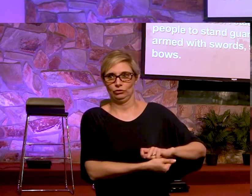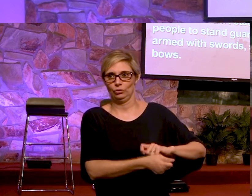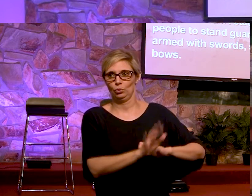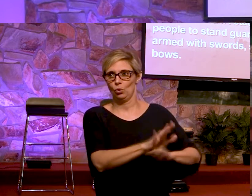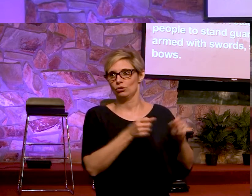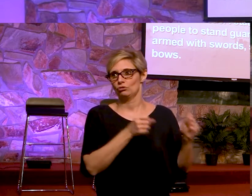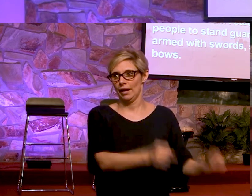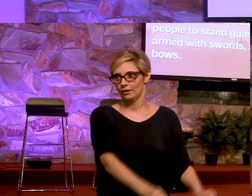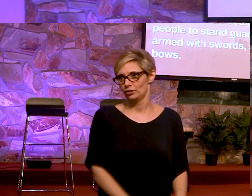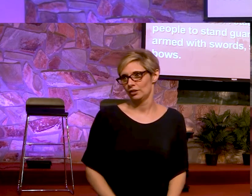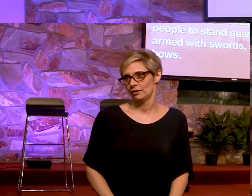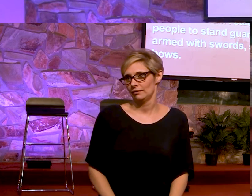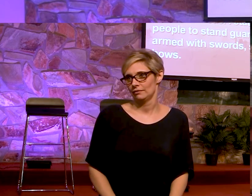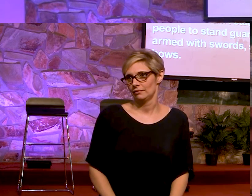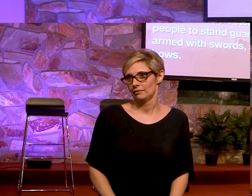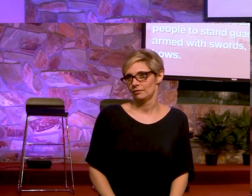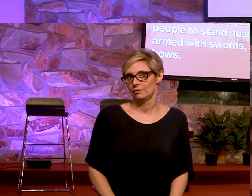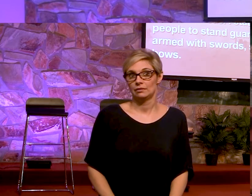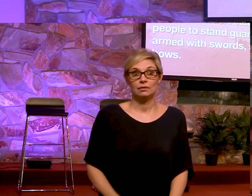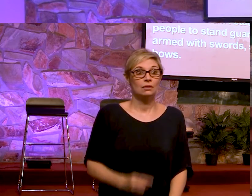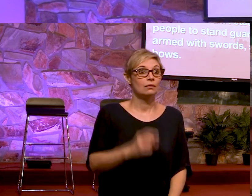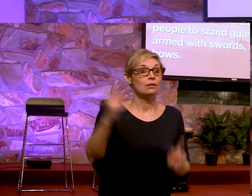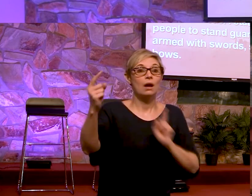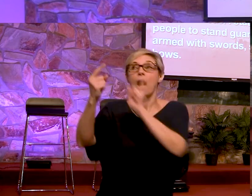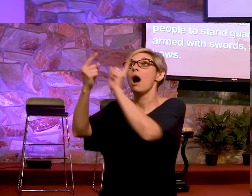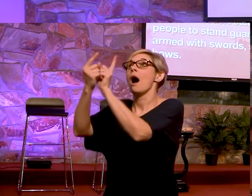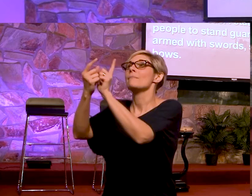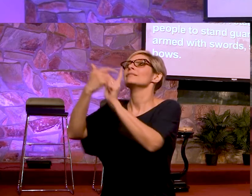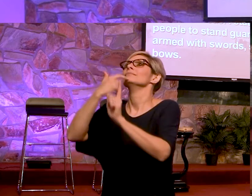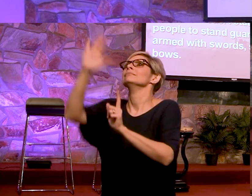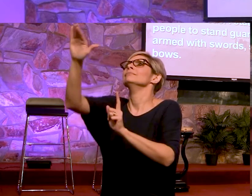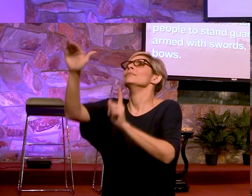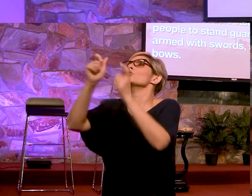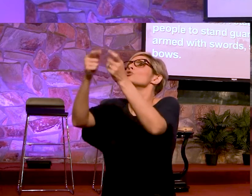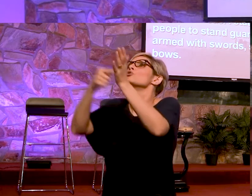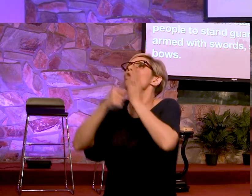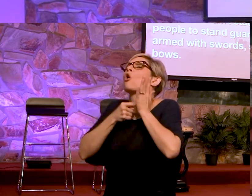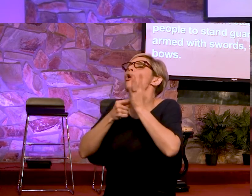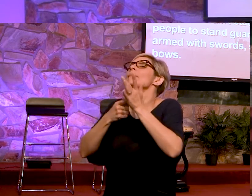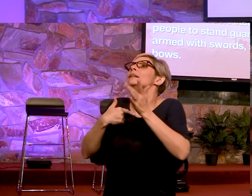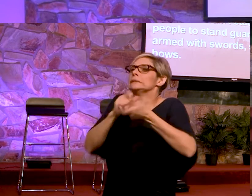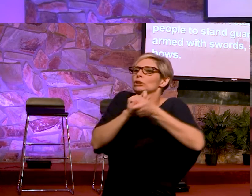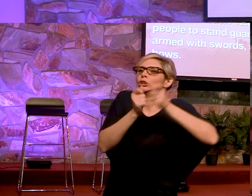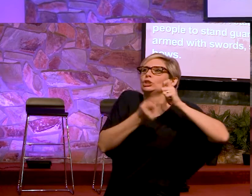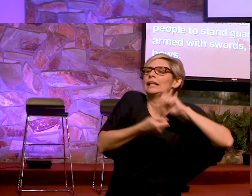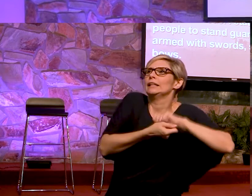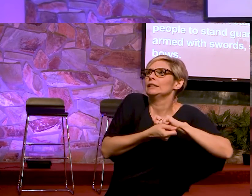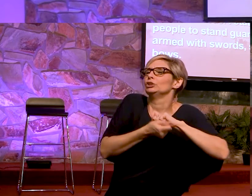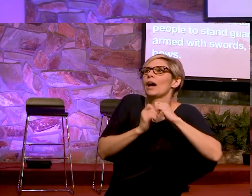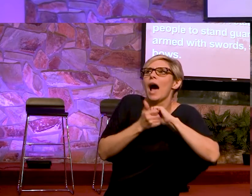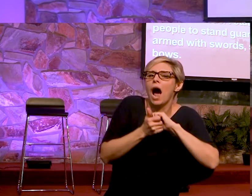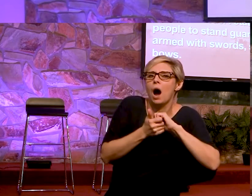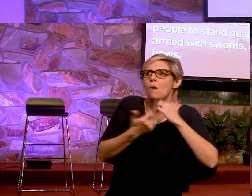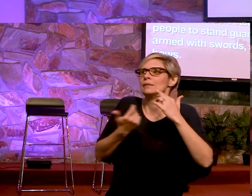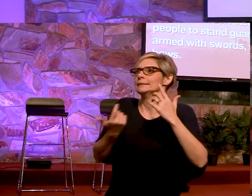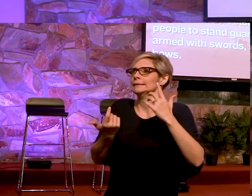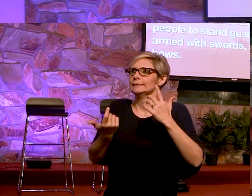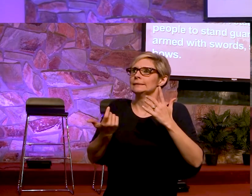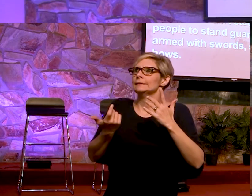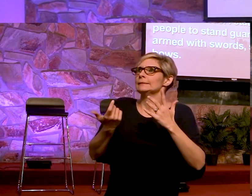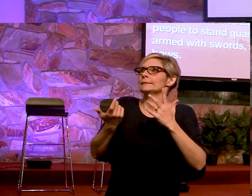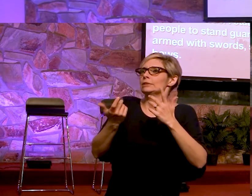And so when we come before the Lord and we say, God, show me where I need to change. Show me where I need to